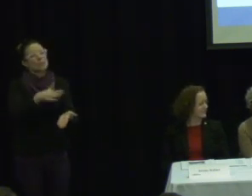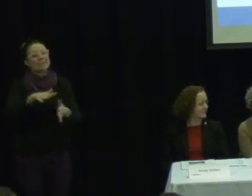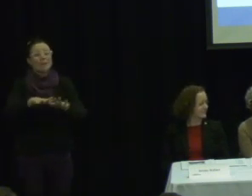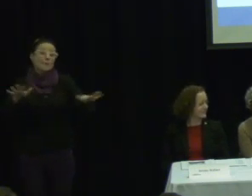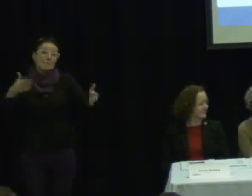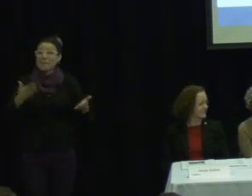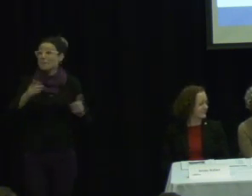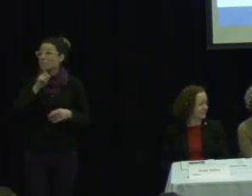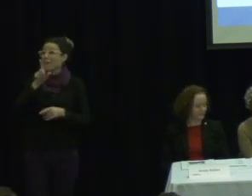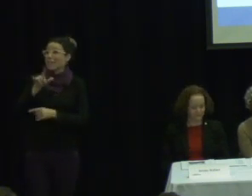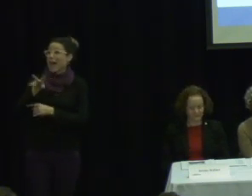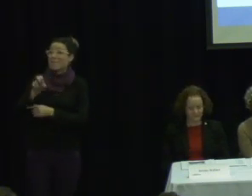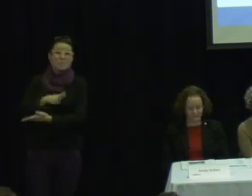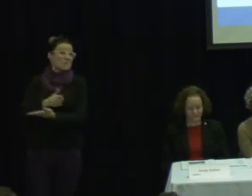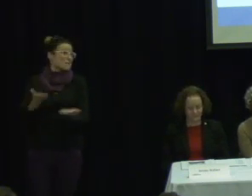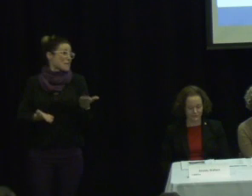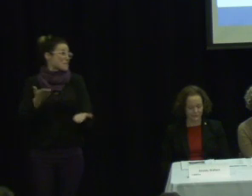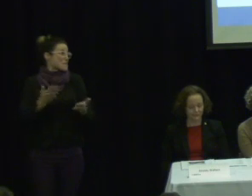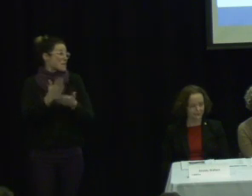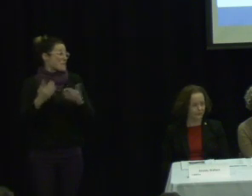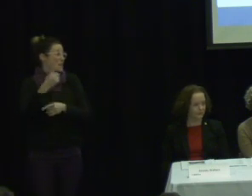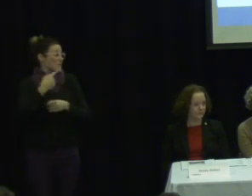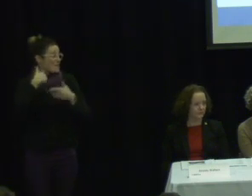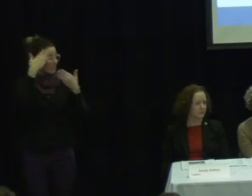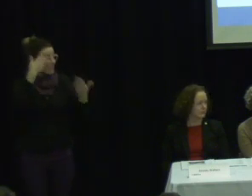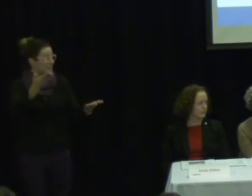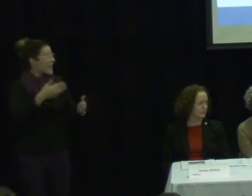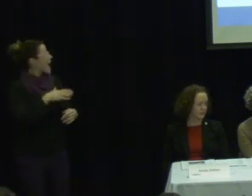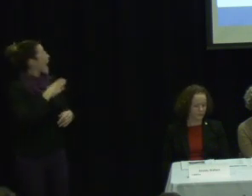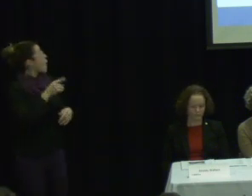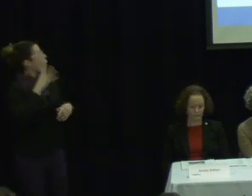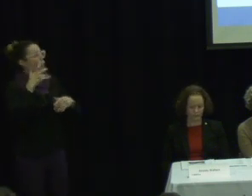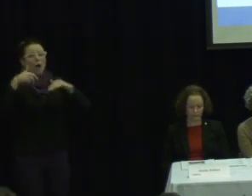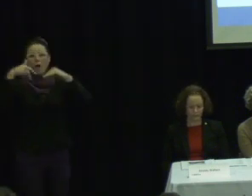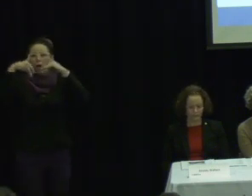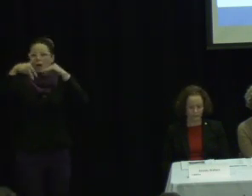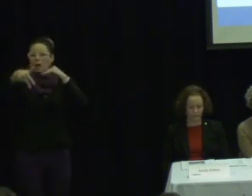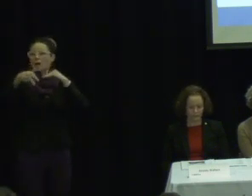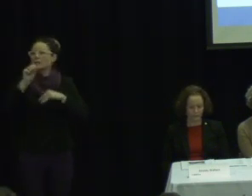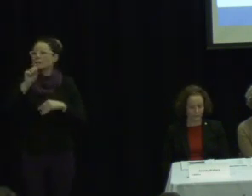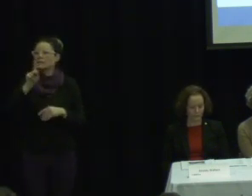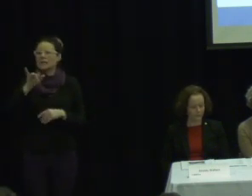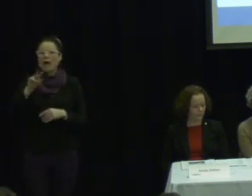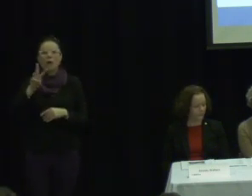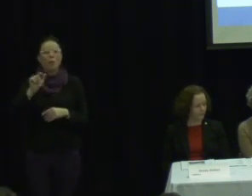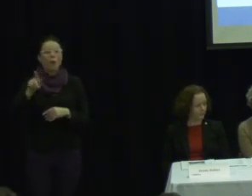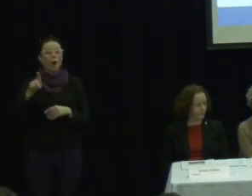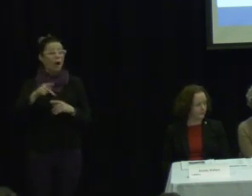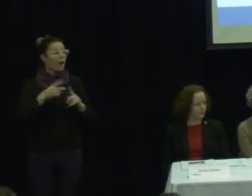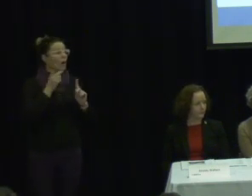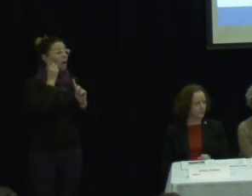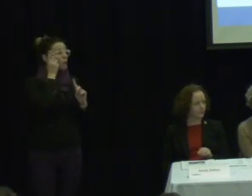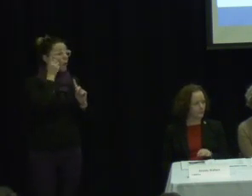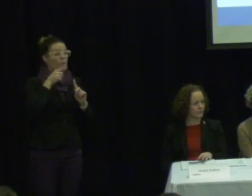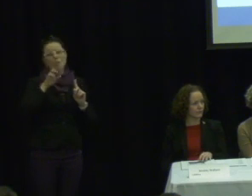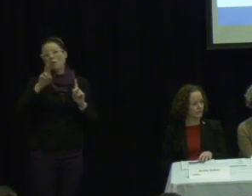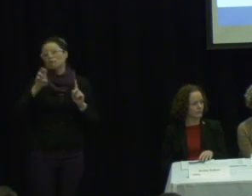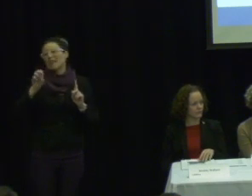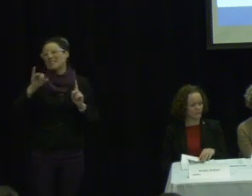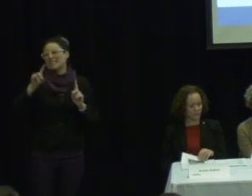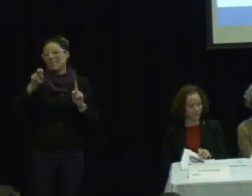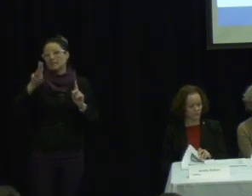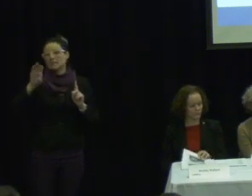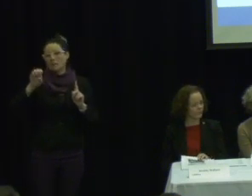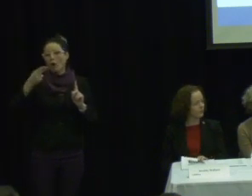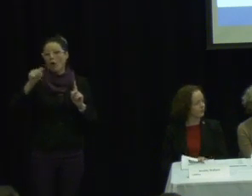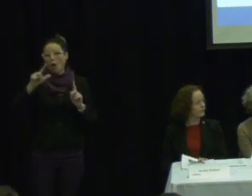that too, but anyway. And so, and there will all be, also the plan is to have a skywalk that goes from the residence hall over there so that, you know, on a